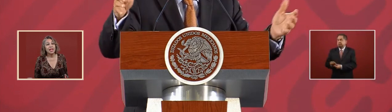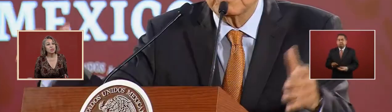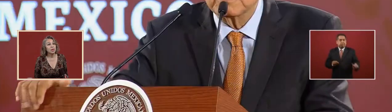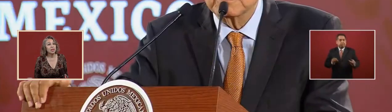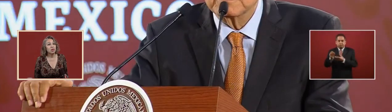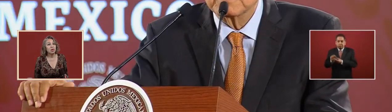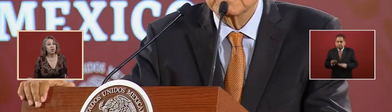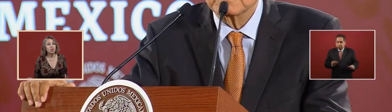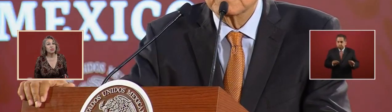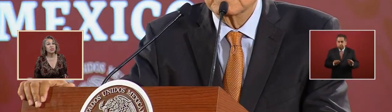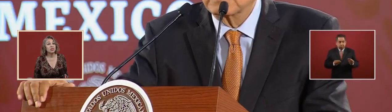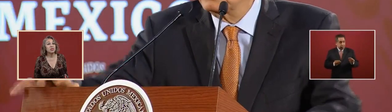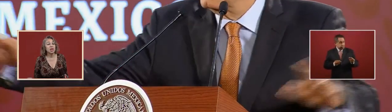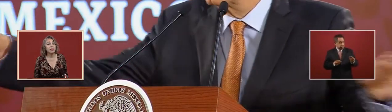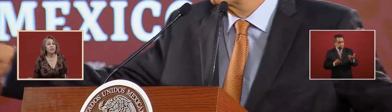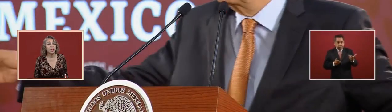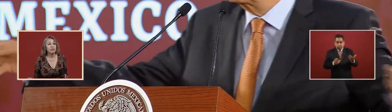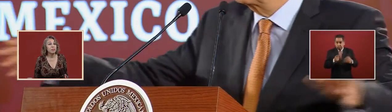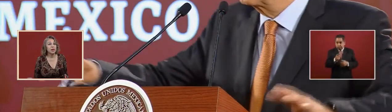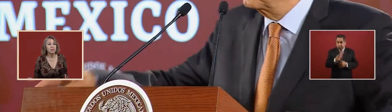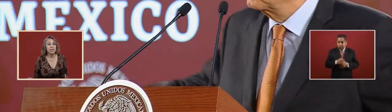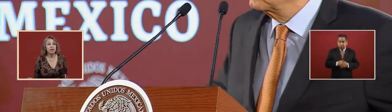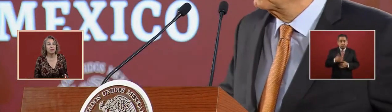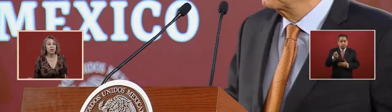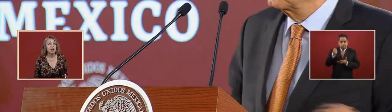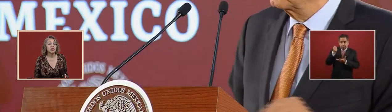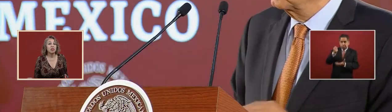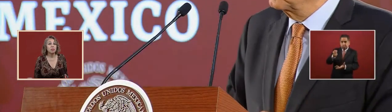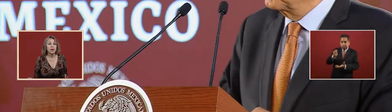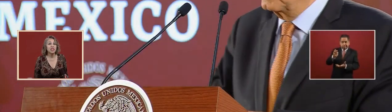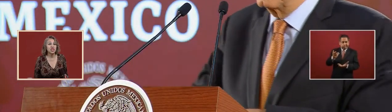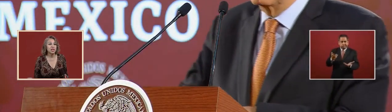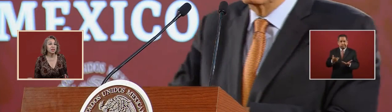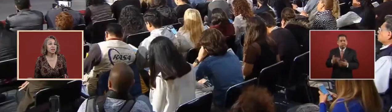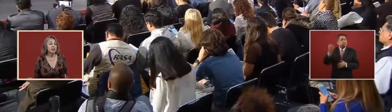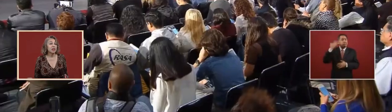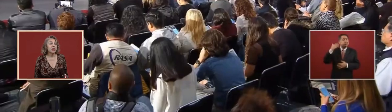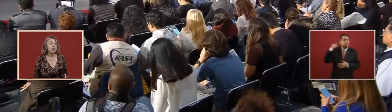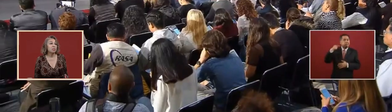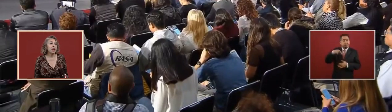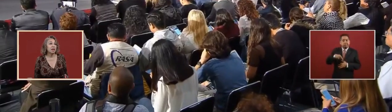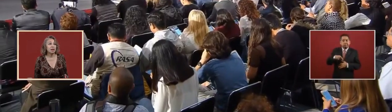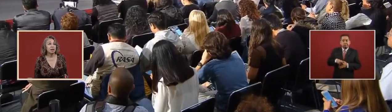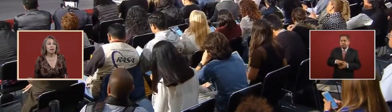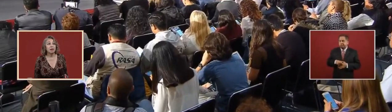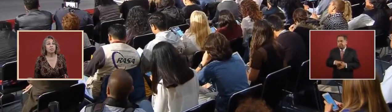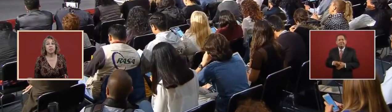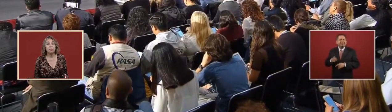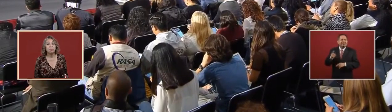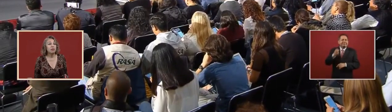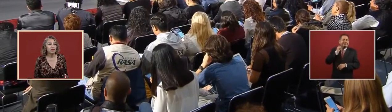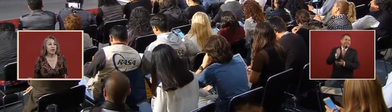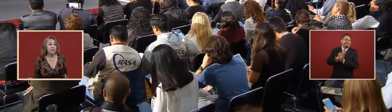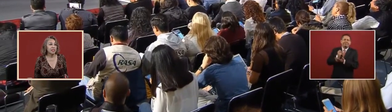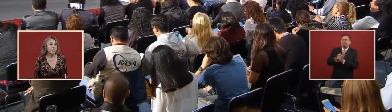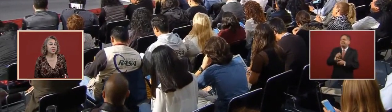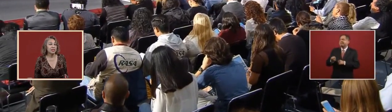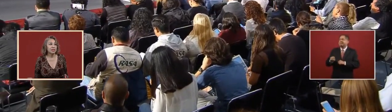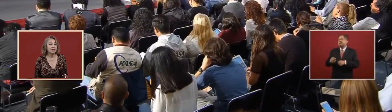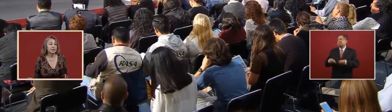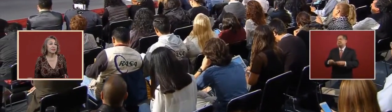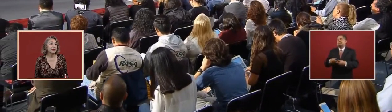gobierno. That's what the whole entonces, job of the government was there for. So the budget could be